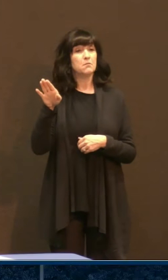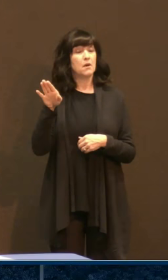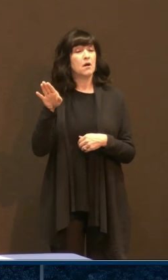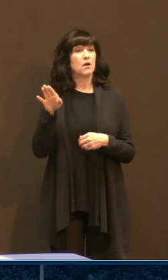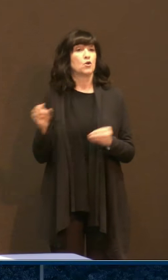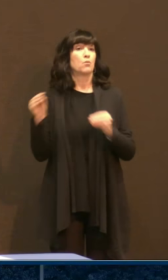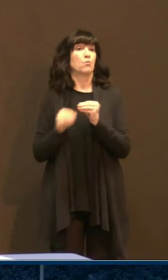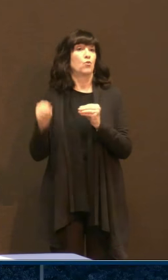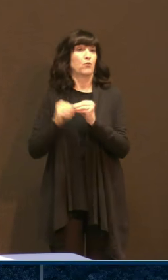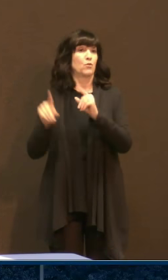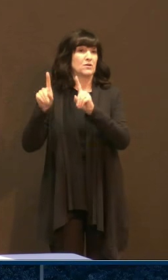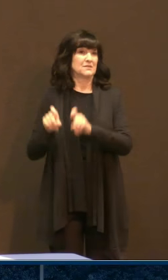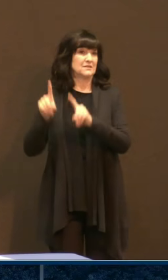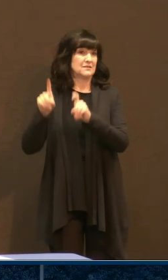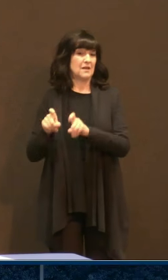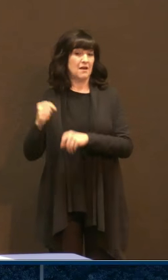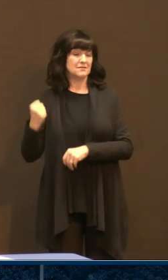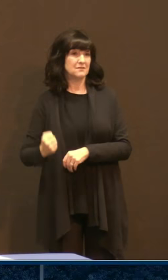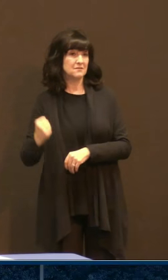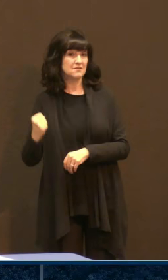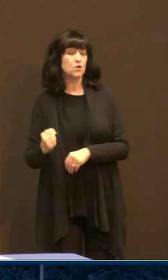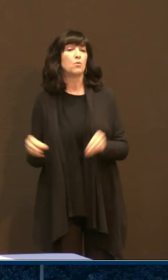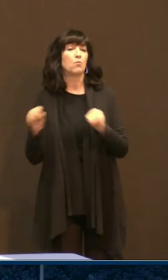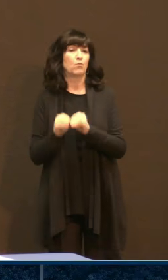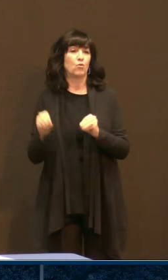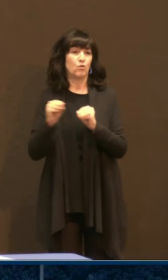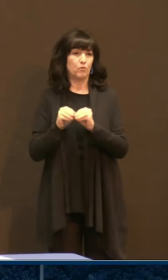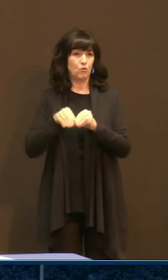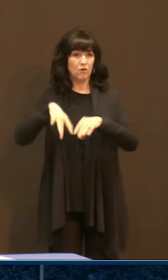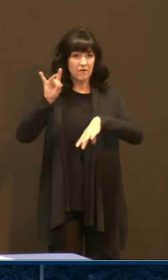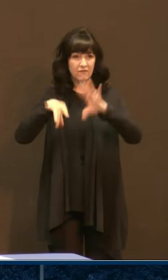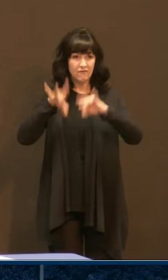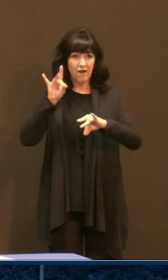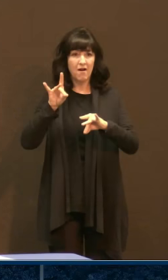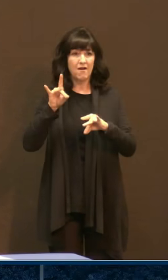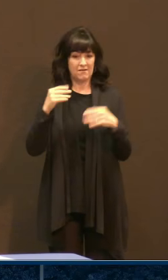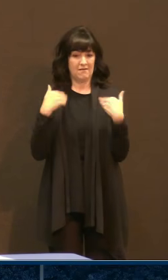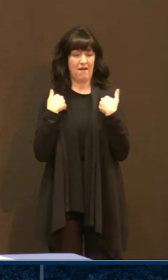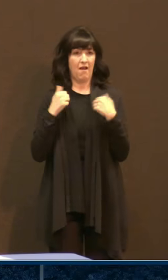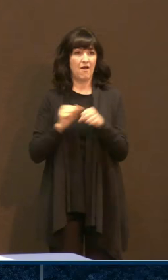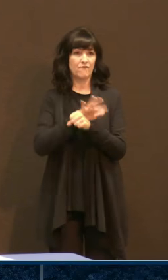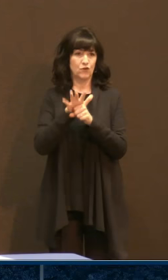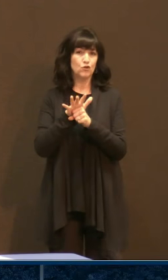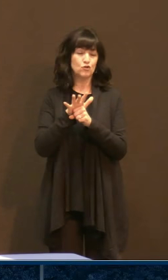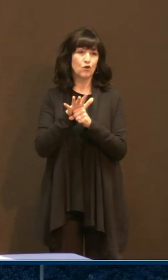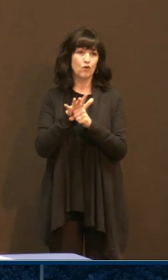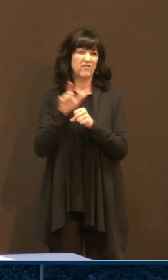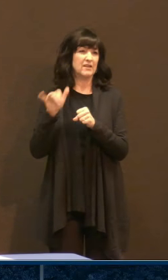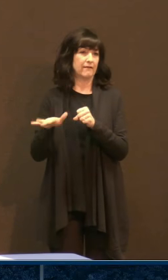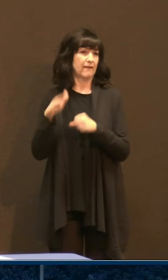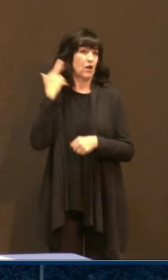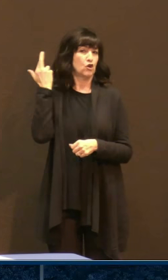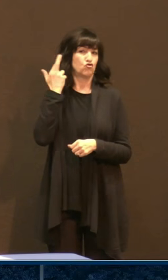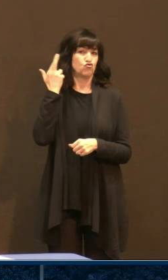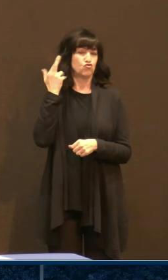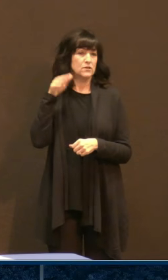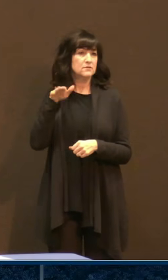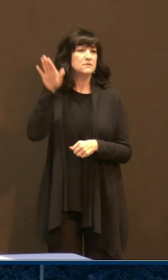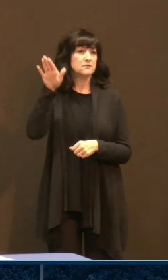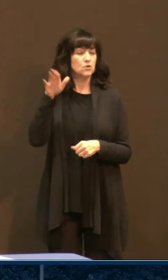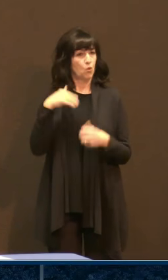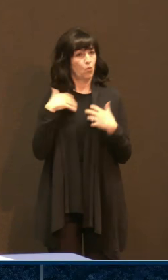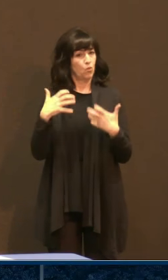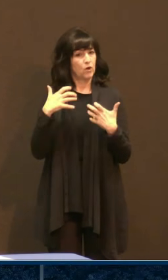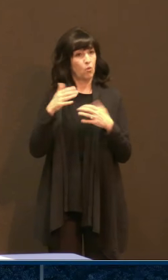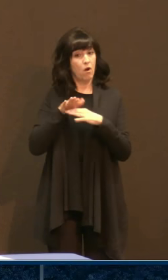Sussex County, we're on that gradual slope upward. What we want to see is that curve flattening out